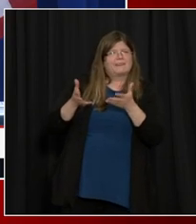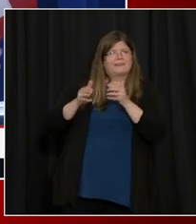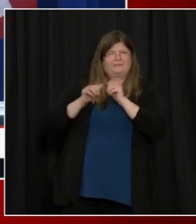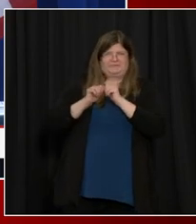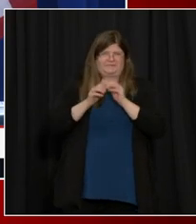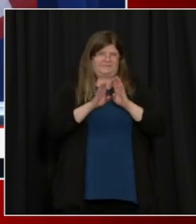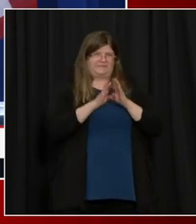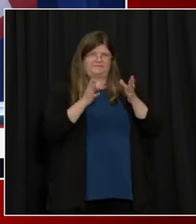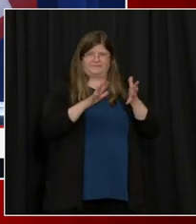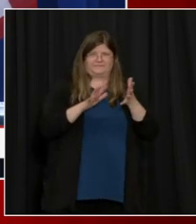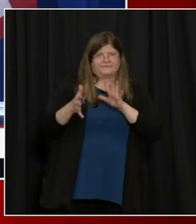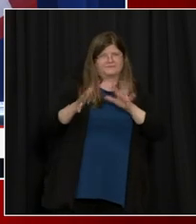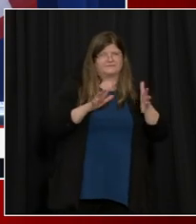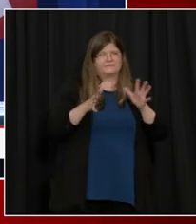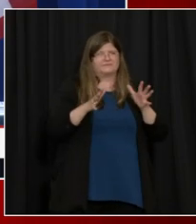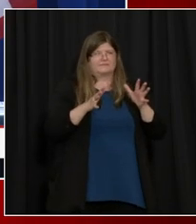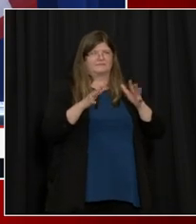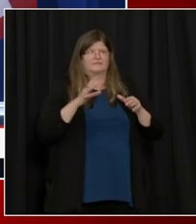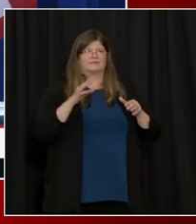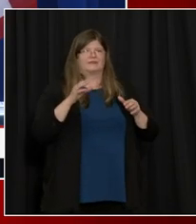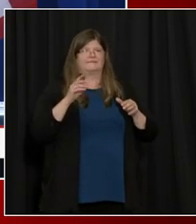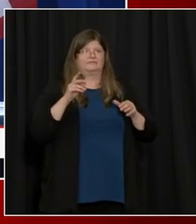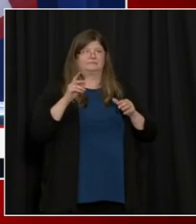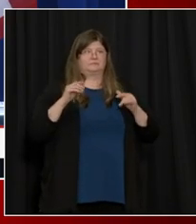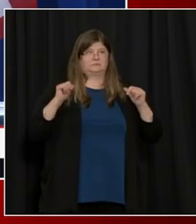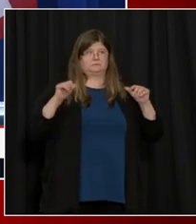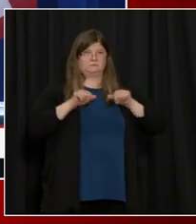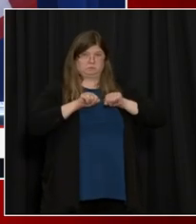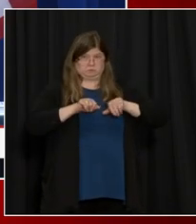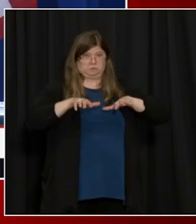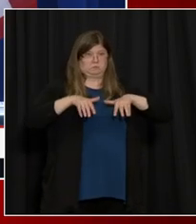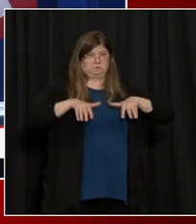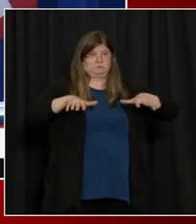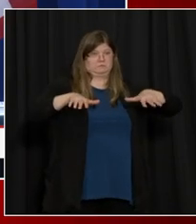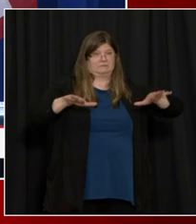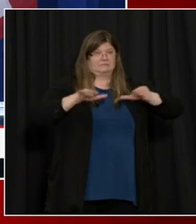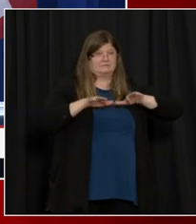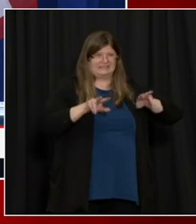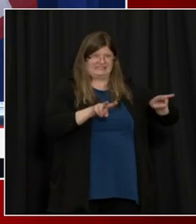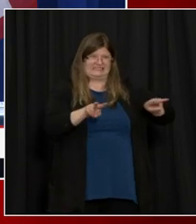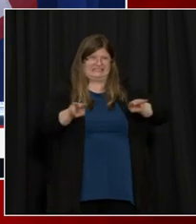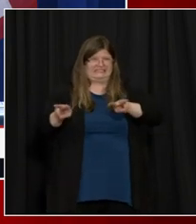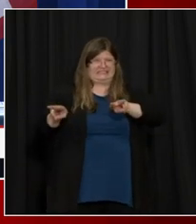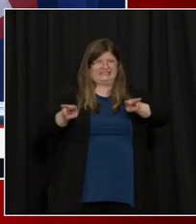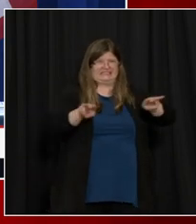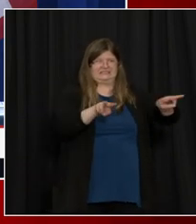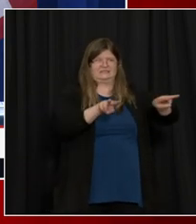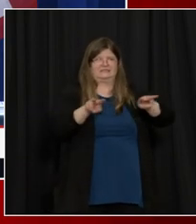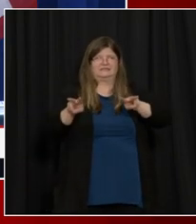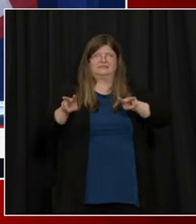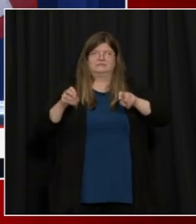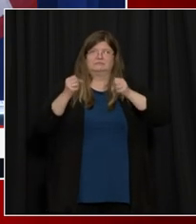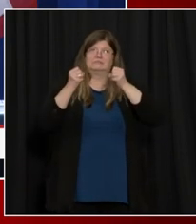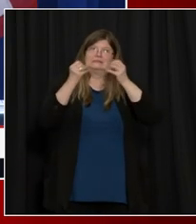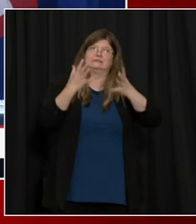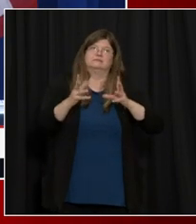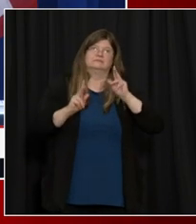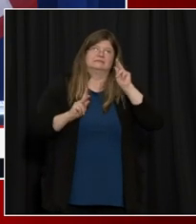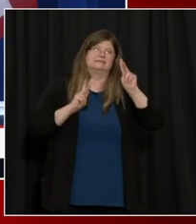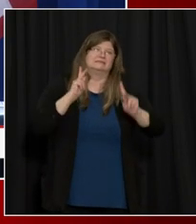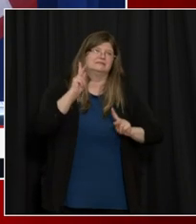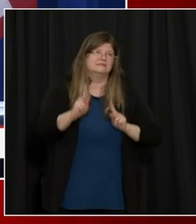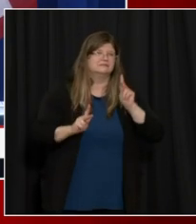not staying at home and beginning to mix more, that we want as many people as possible to have access to testing because they're